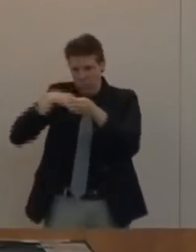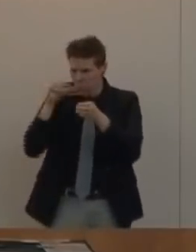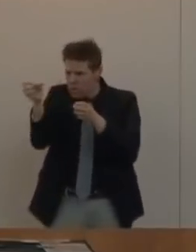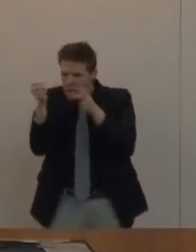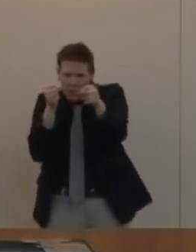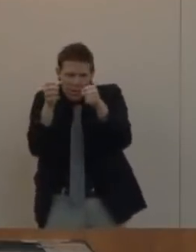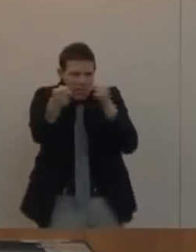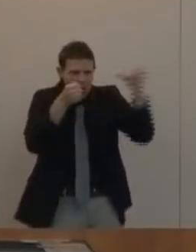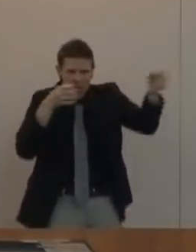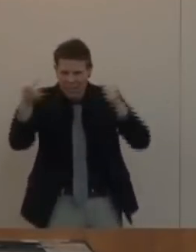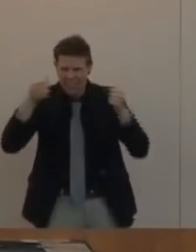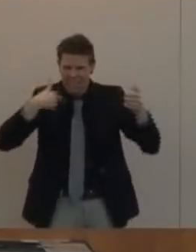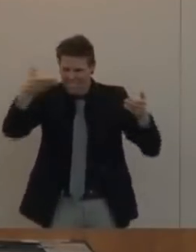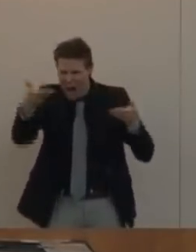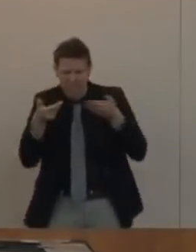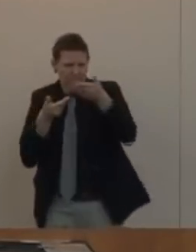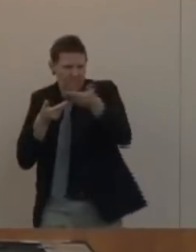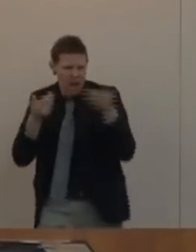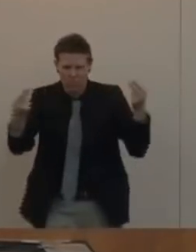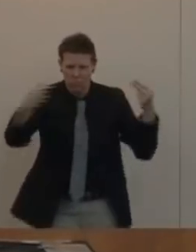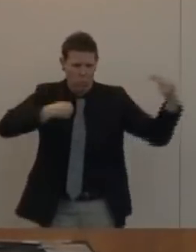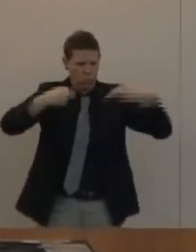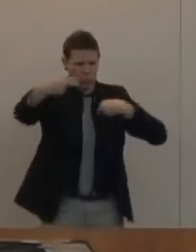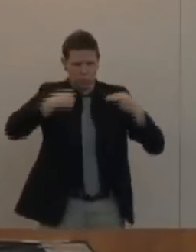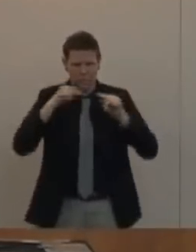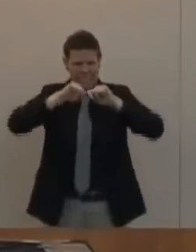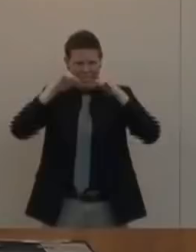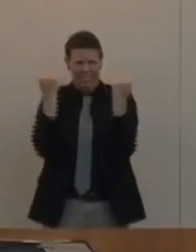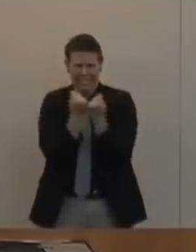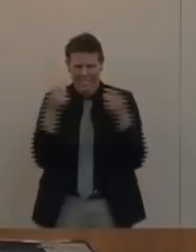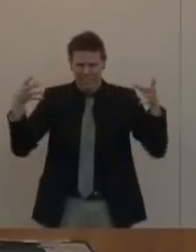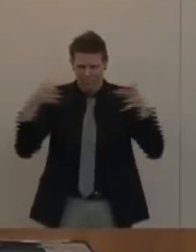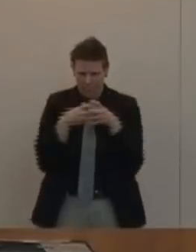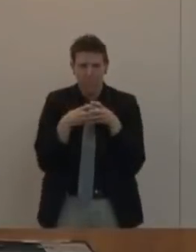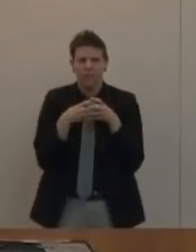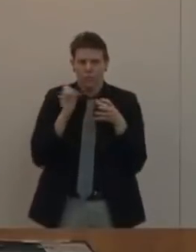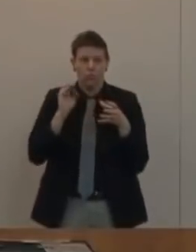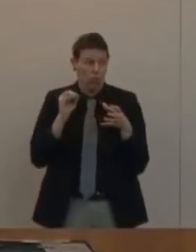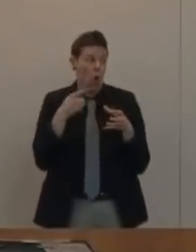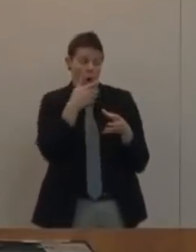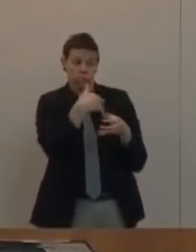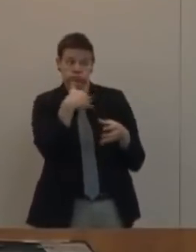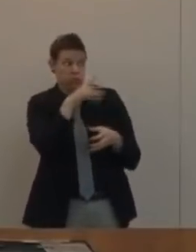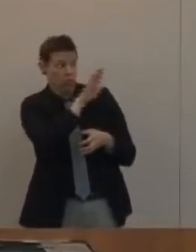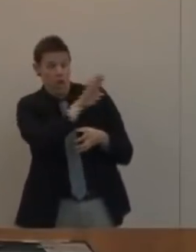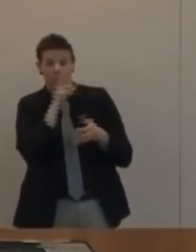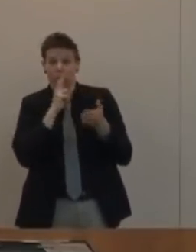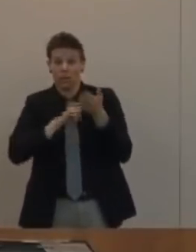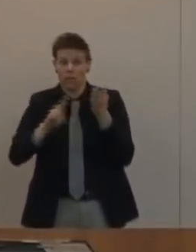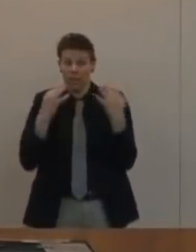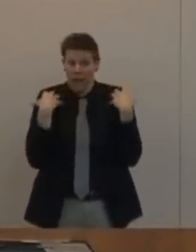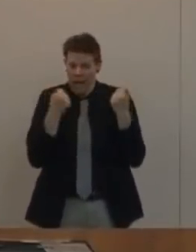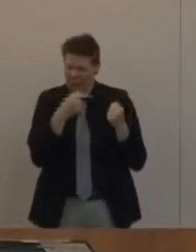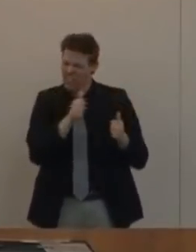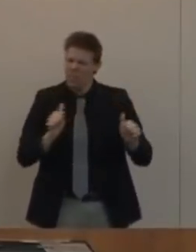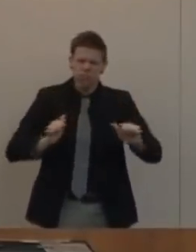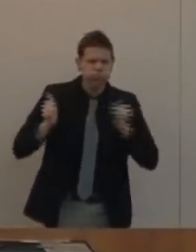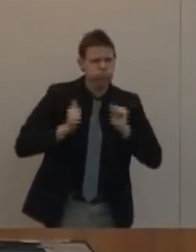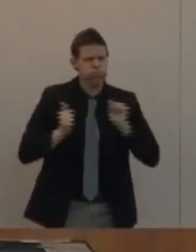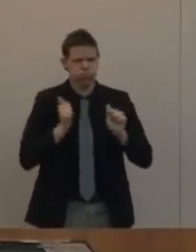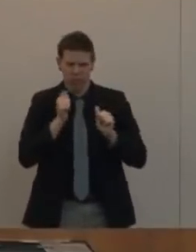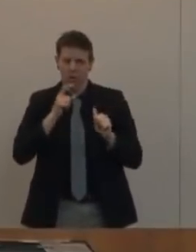partner to the table. So I want to thank the Secretary of Health for doing that, quite frankly, as aggressively as she has, and it's really paying